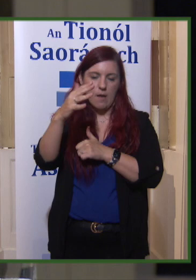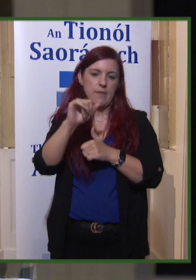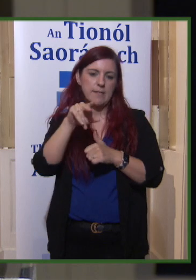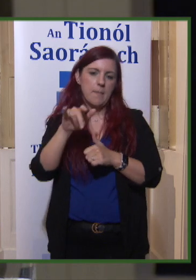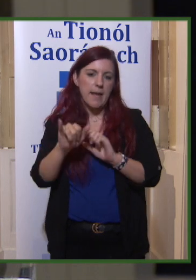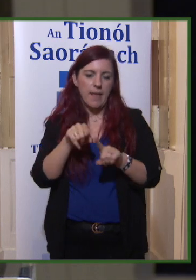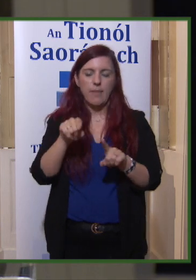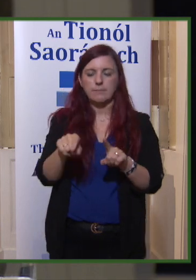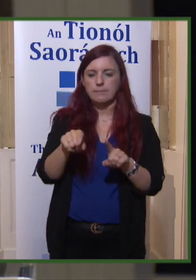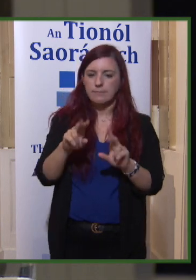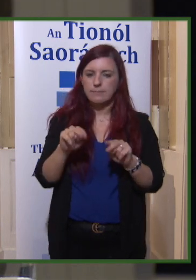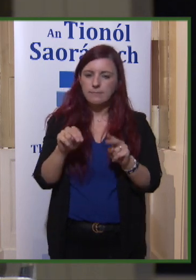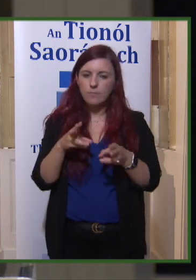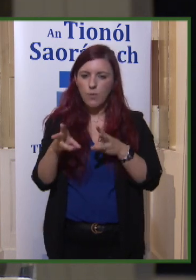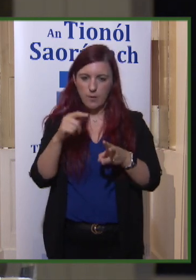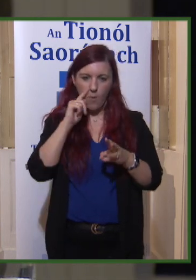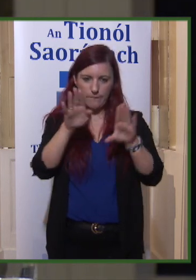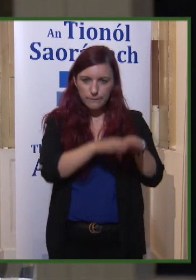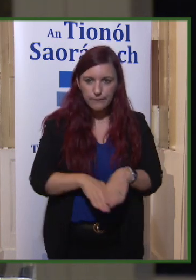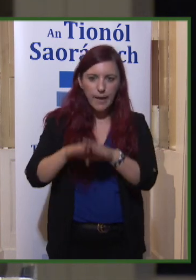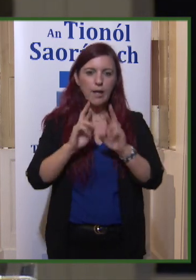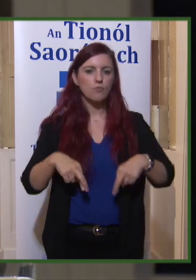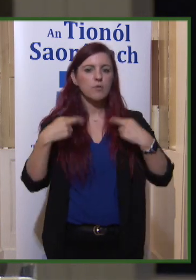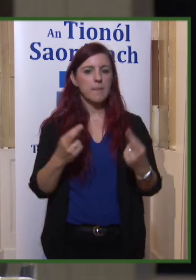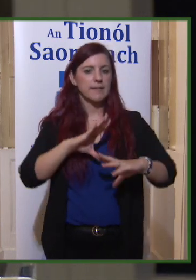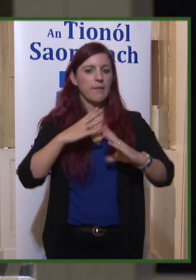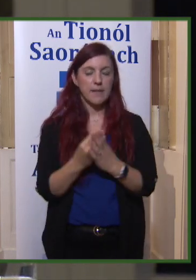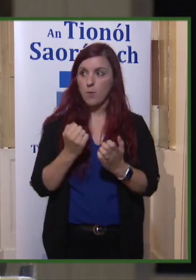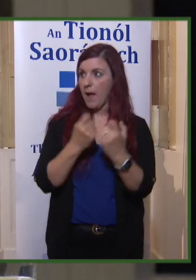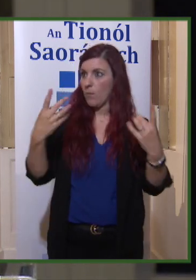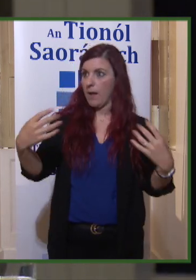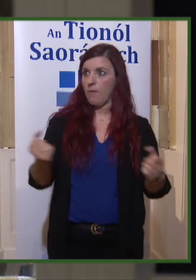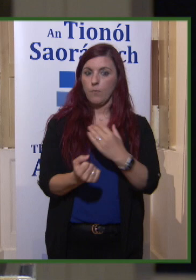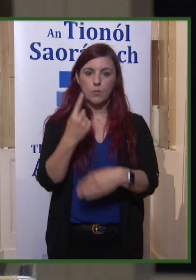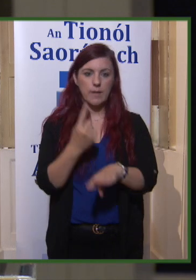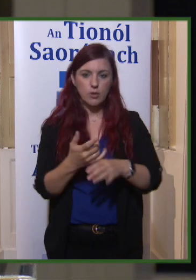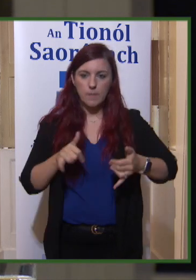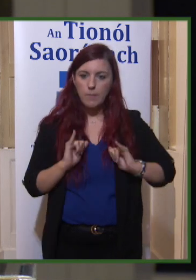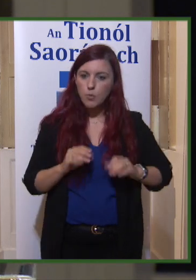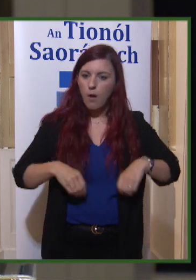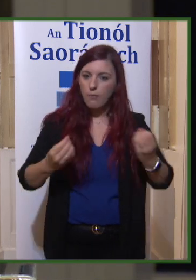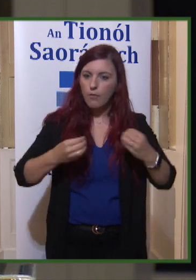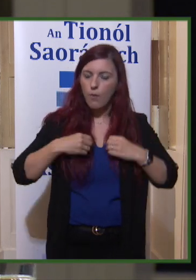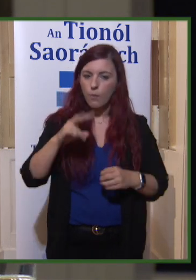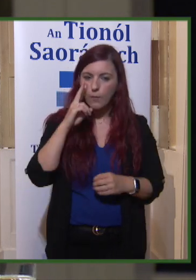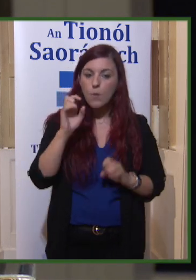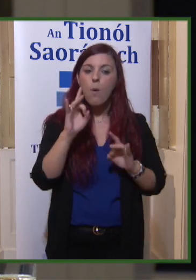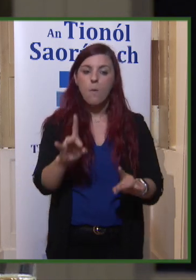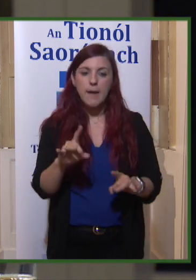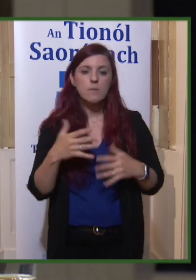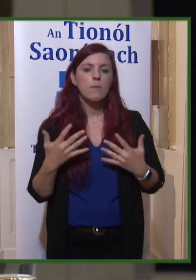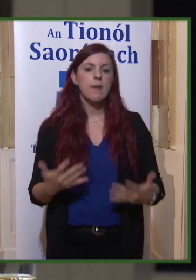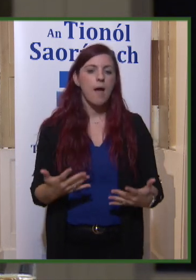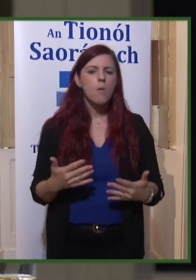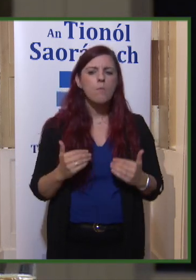voice, fairness, respect, everybody has got the opportunity there to give their views. Okay, so we'll